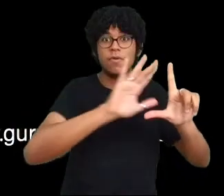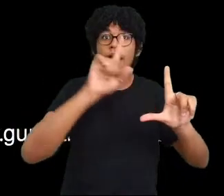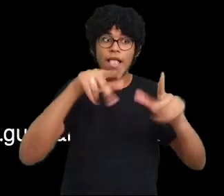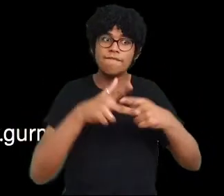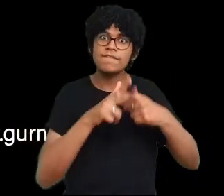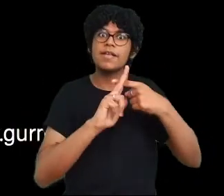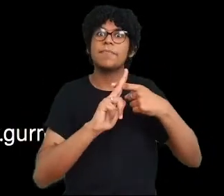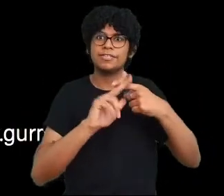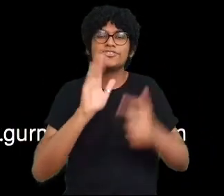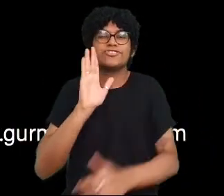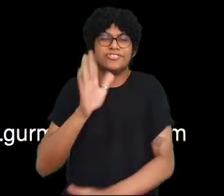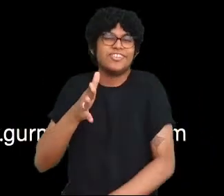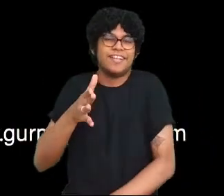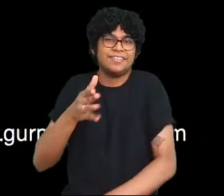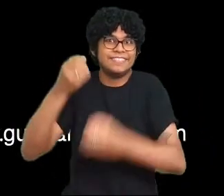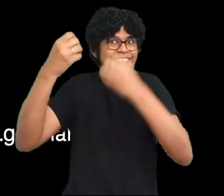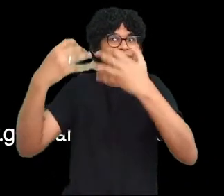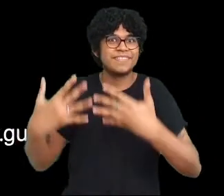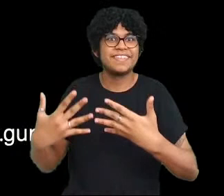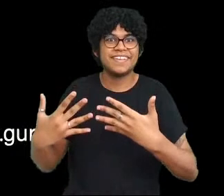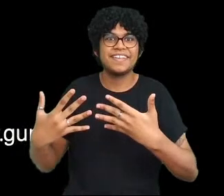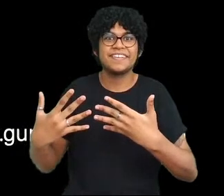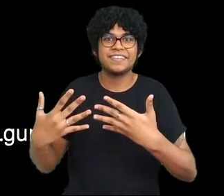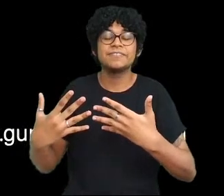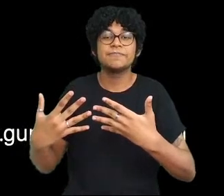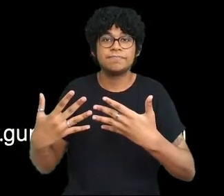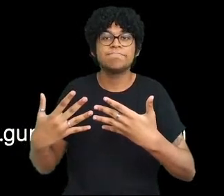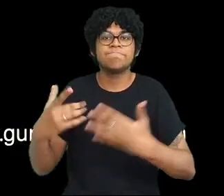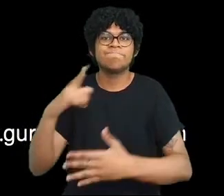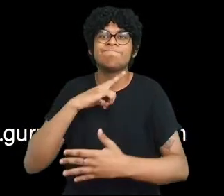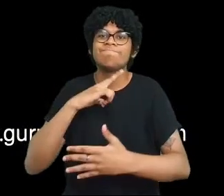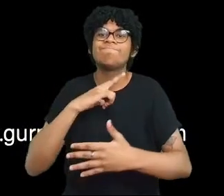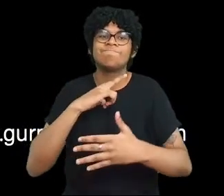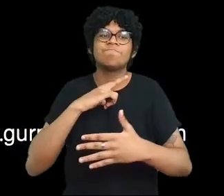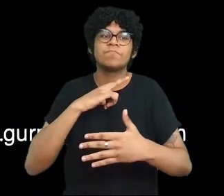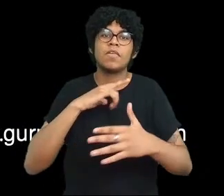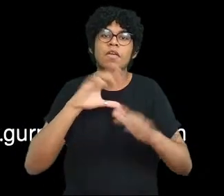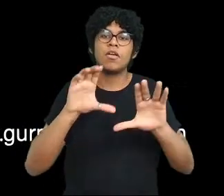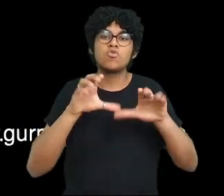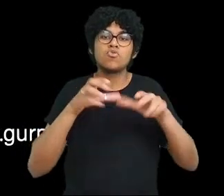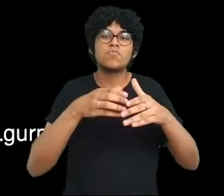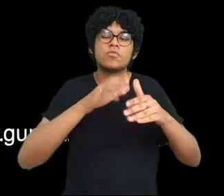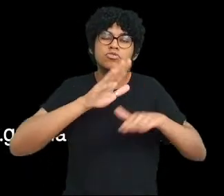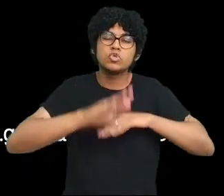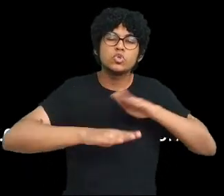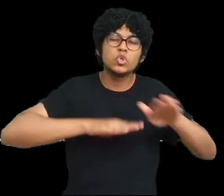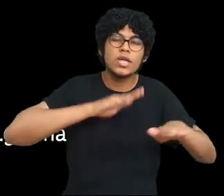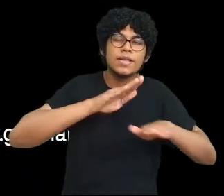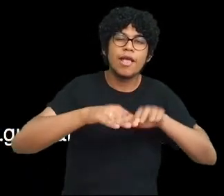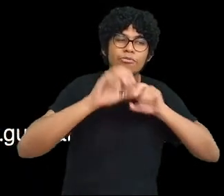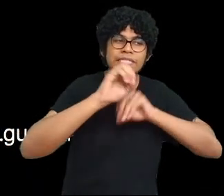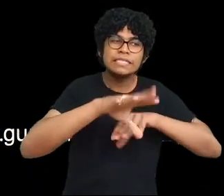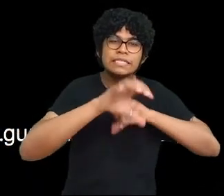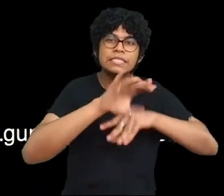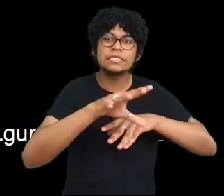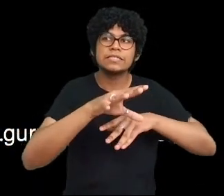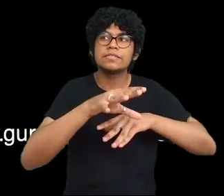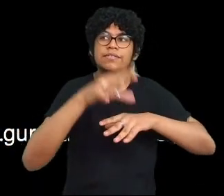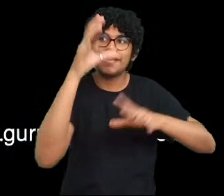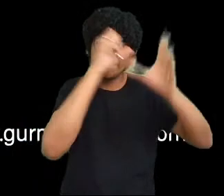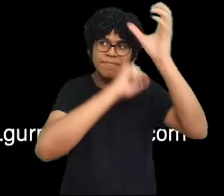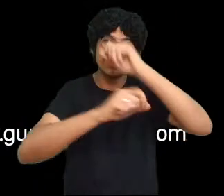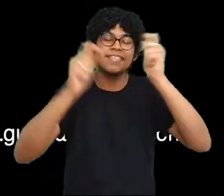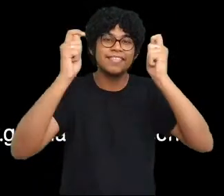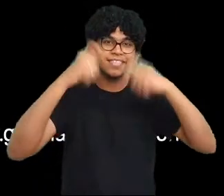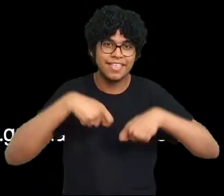very strong set of tutorials available. And the tutorials not just focus on the tool, but also on the craft. So how do you